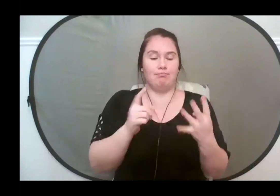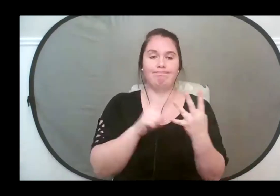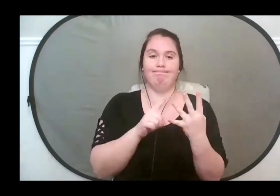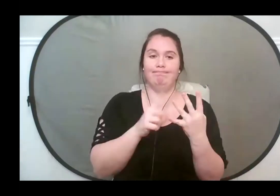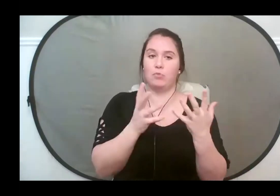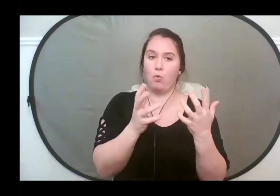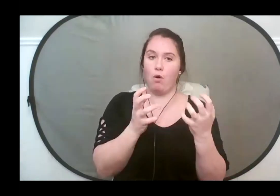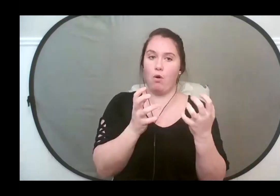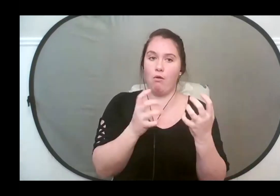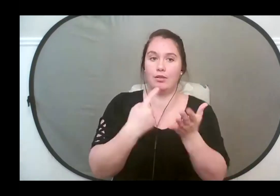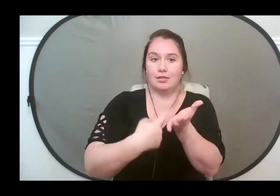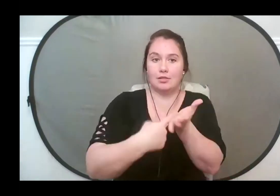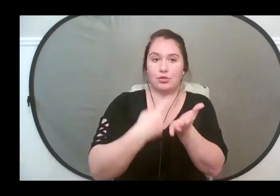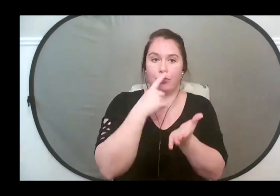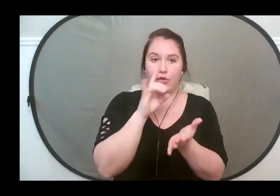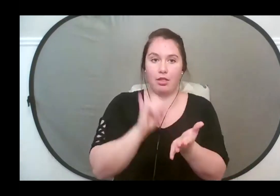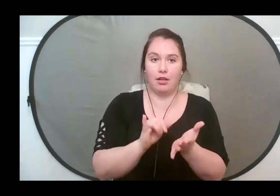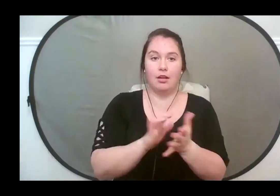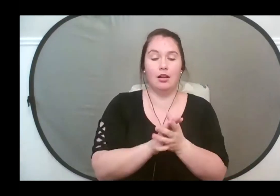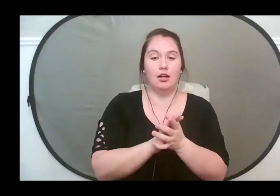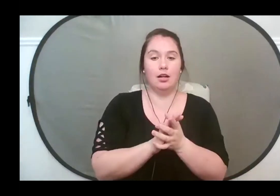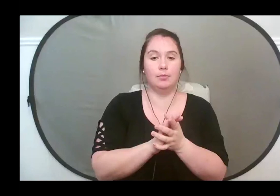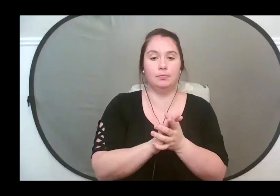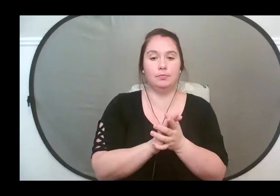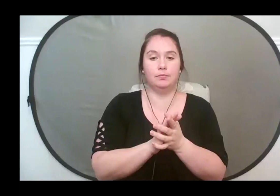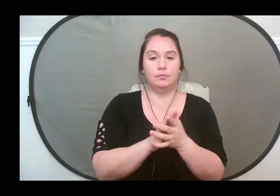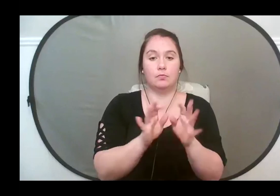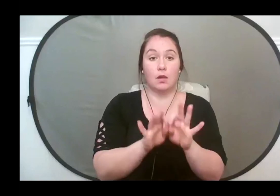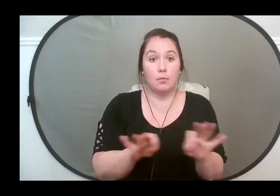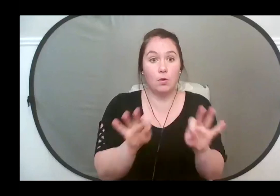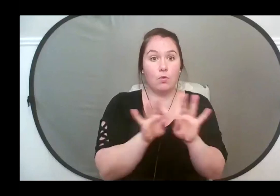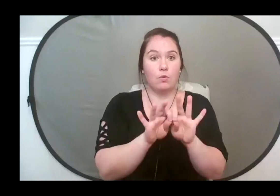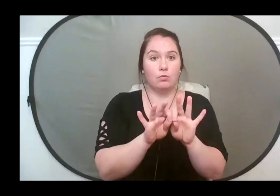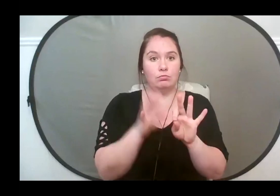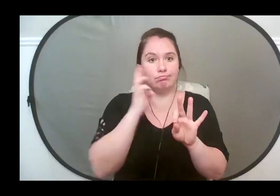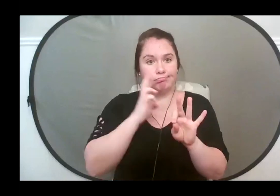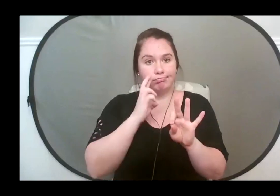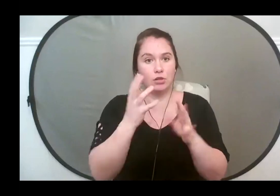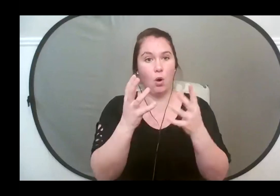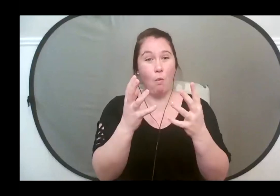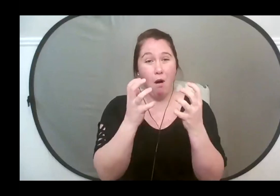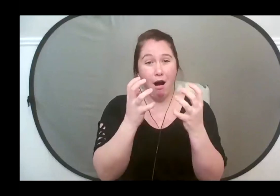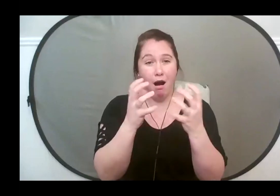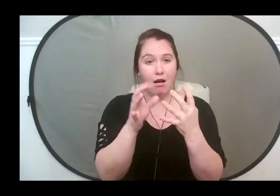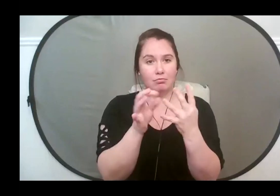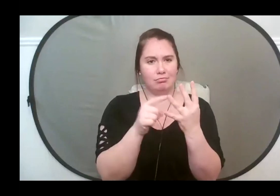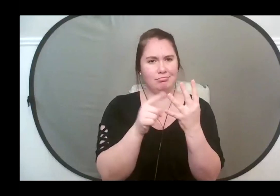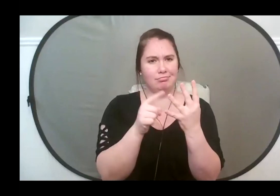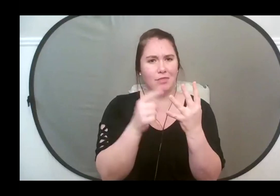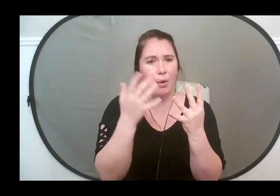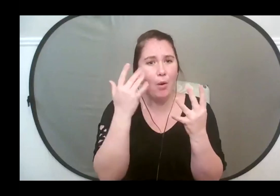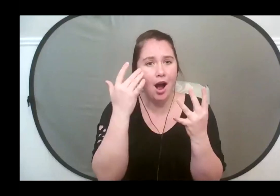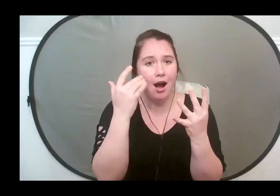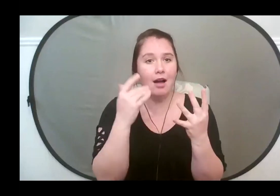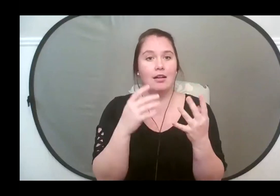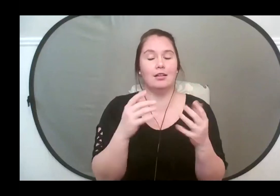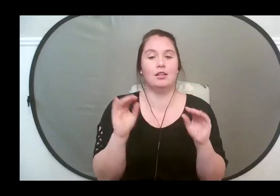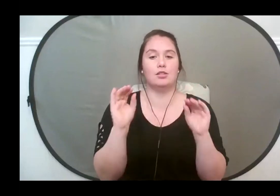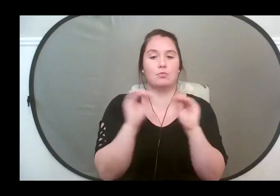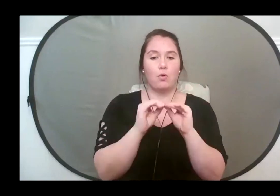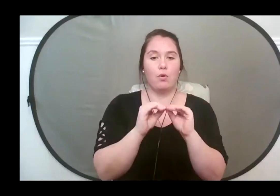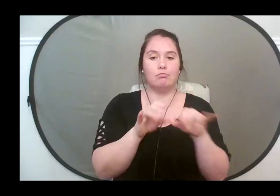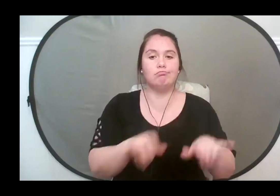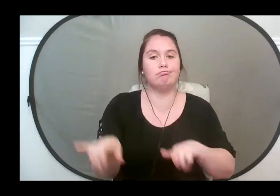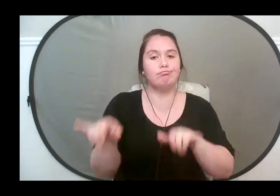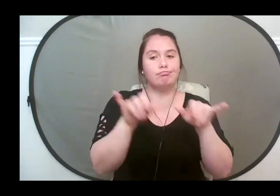discussion. And the big reasons our group like option 3 is 1, it gets modern environments for not